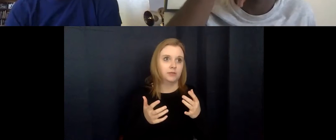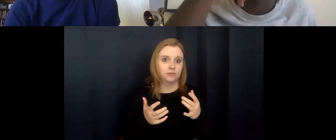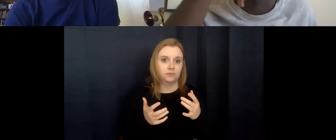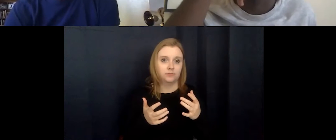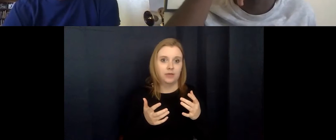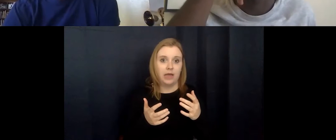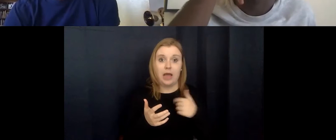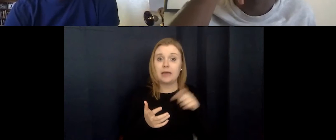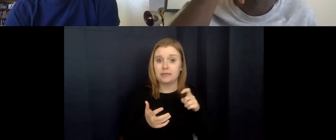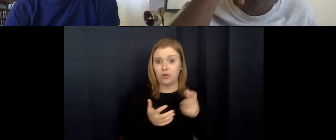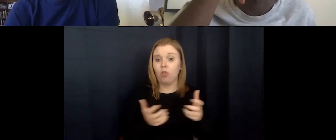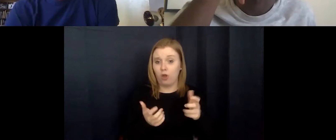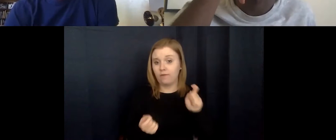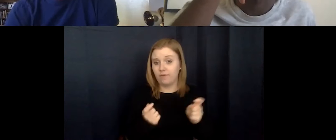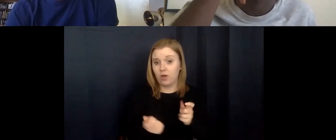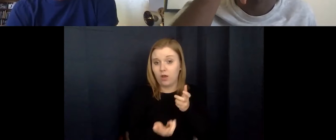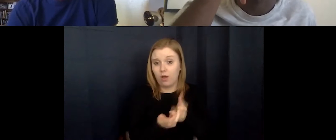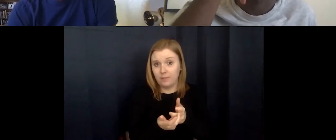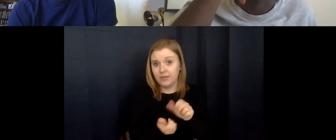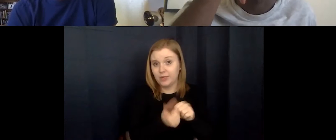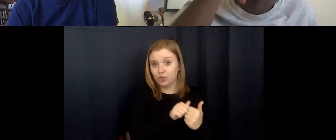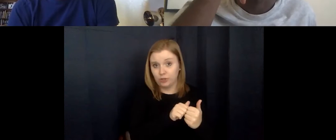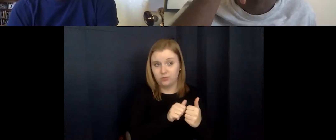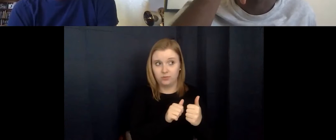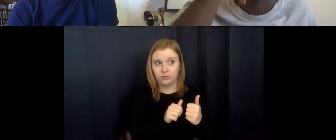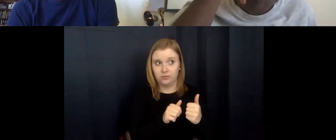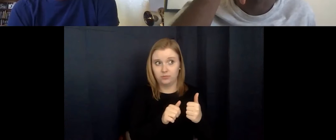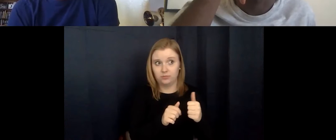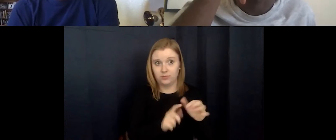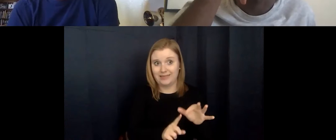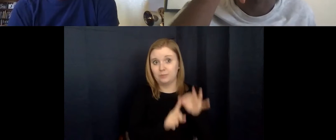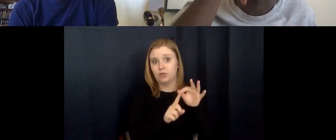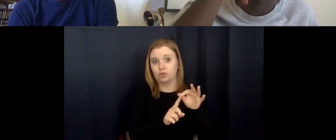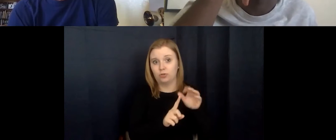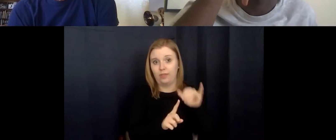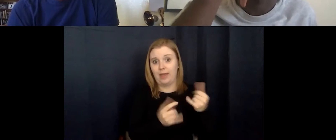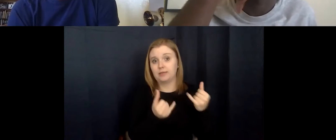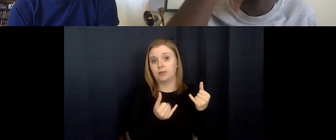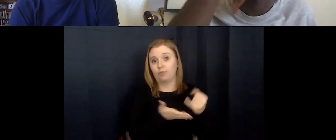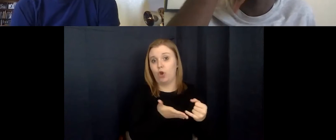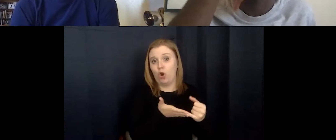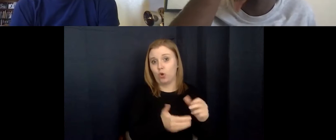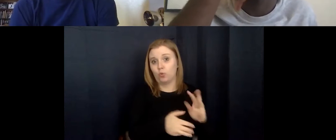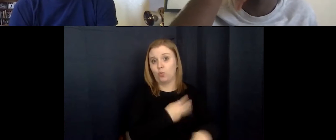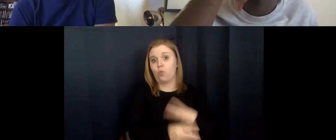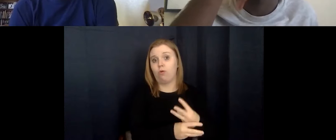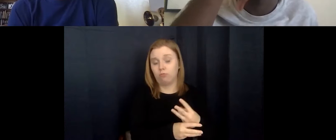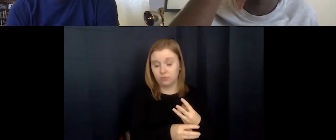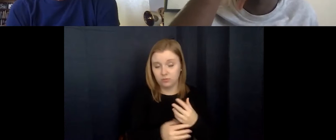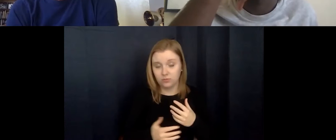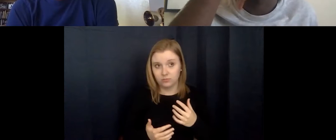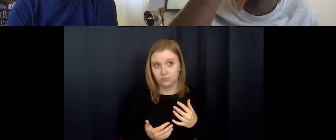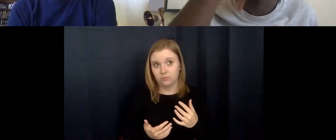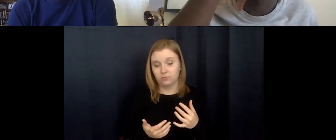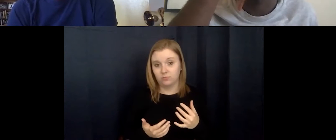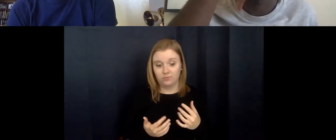of accommodation in different situations, especially in the contemporary art world, where it's been in the last